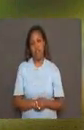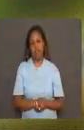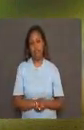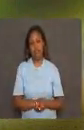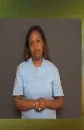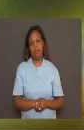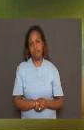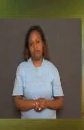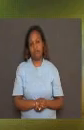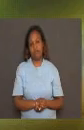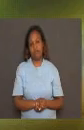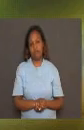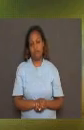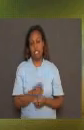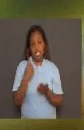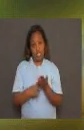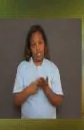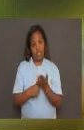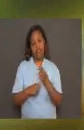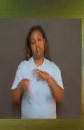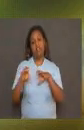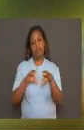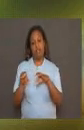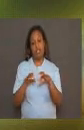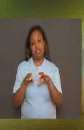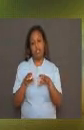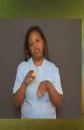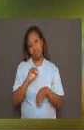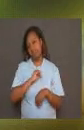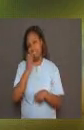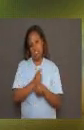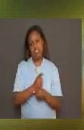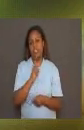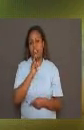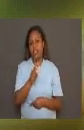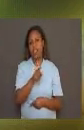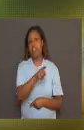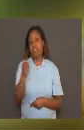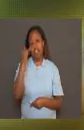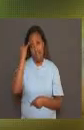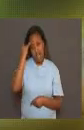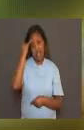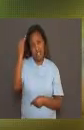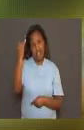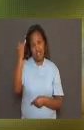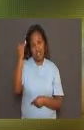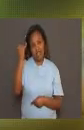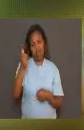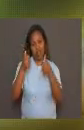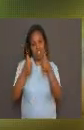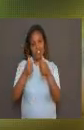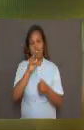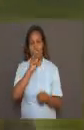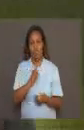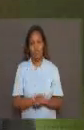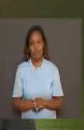Whatever you resolved to do, I am sure your ideas are